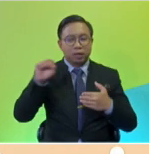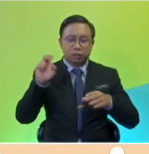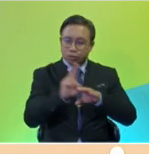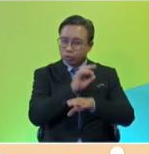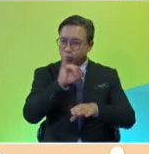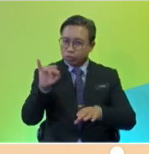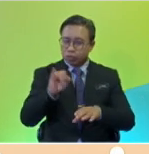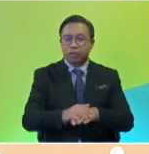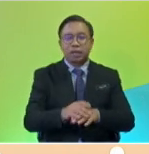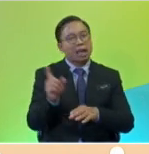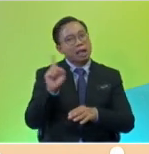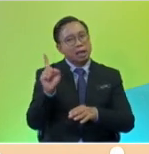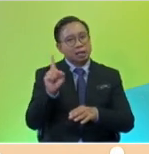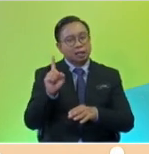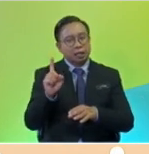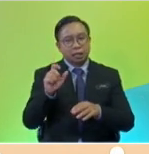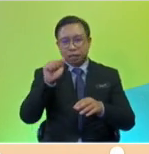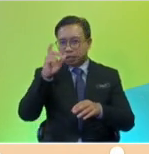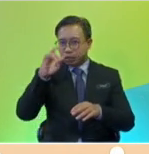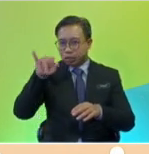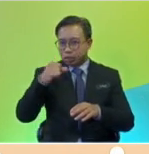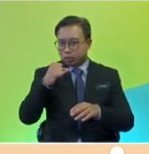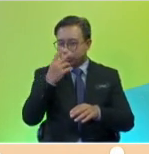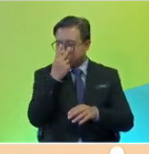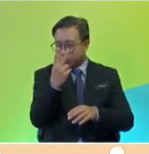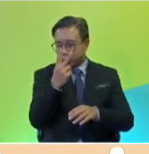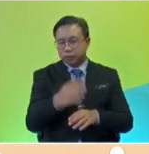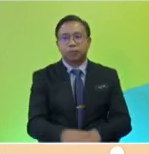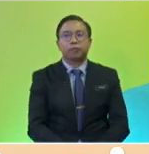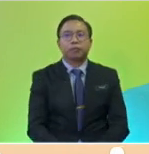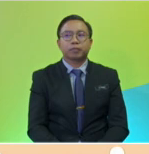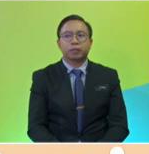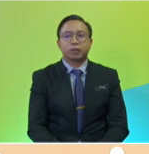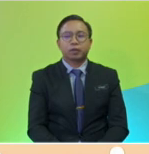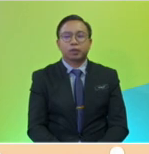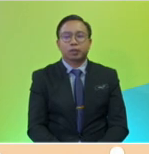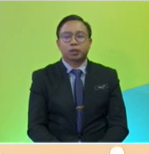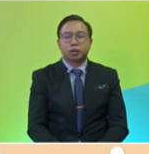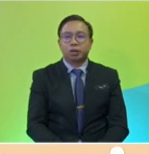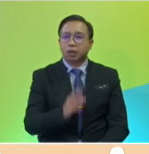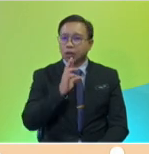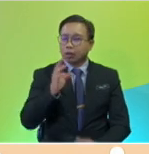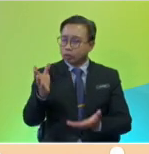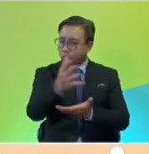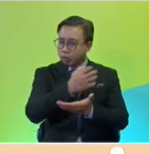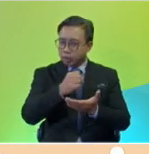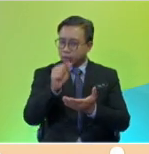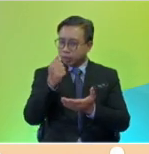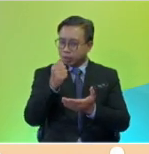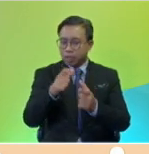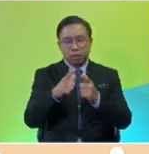using any adjectives that they can see in front of us. Okay. Alright? Okay. So there are altogether 10